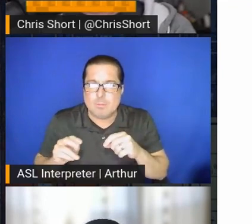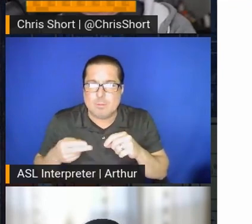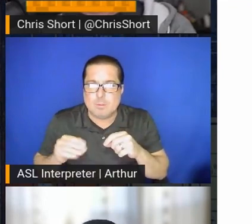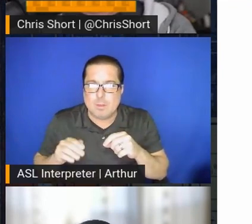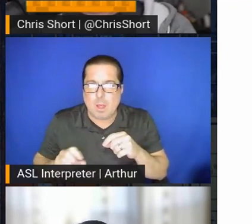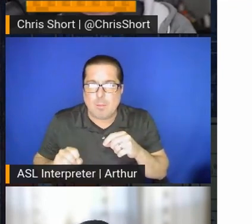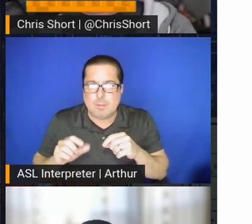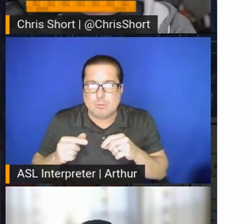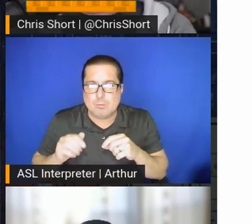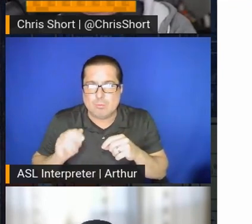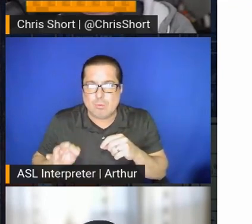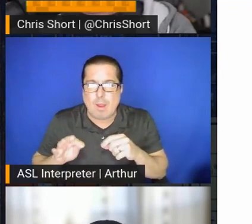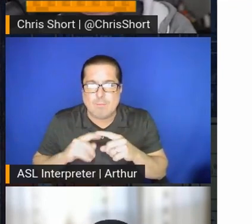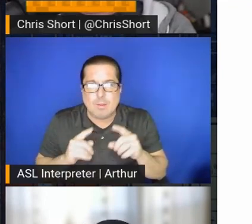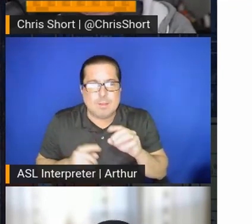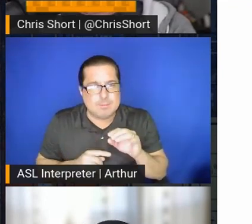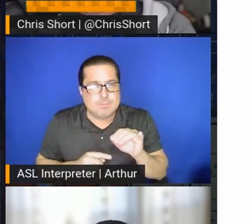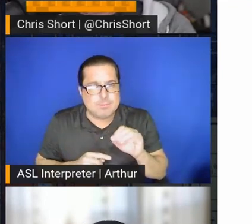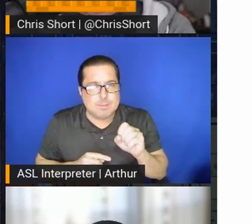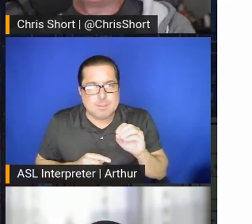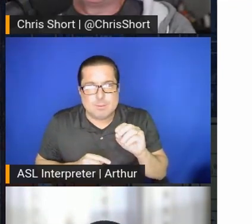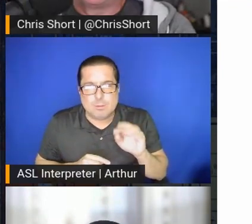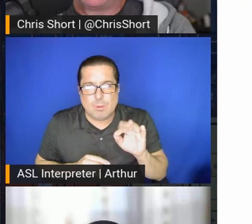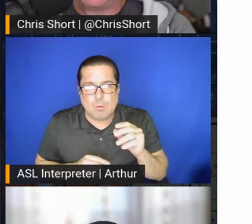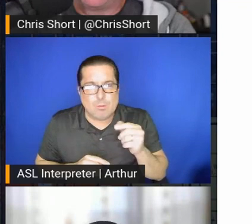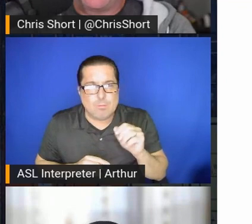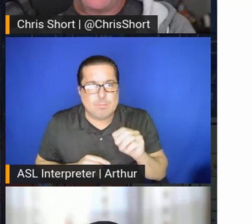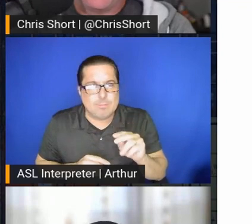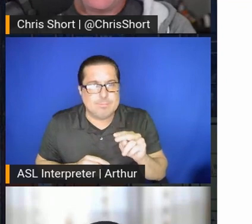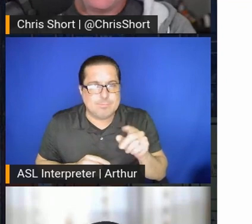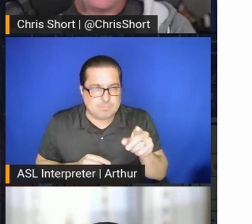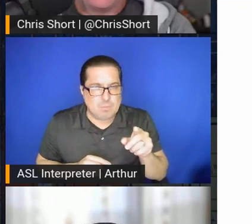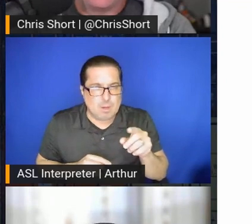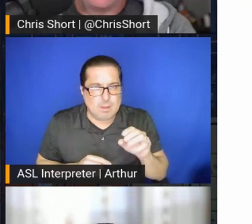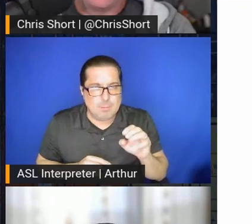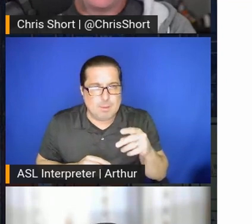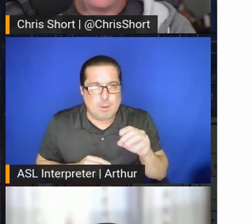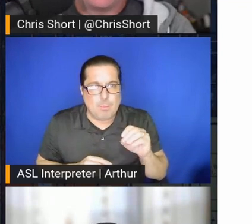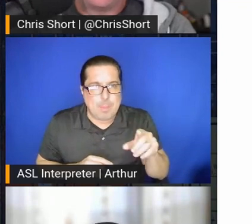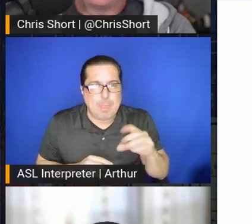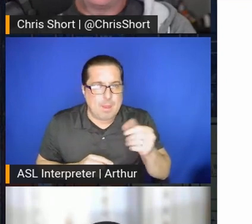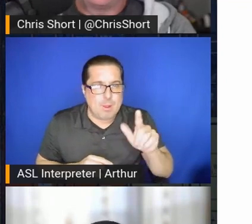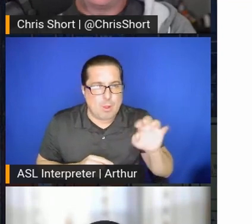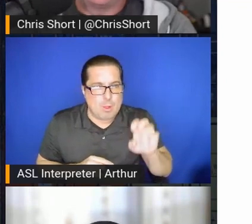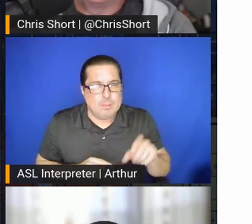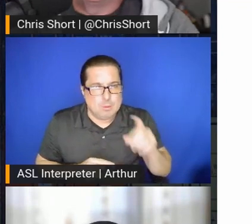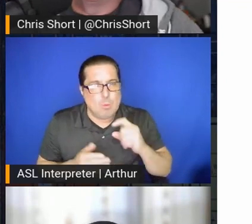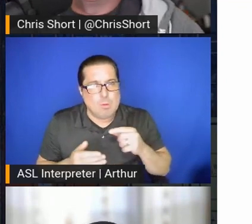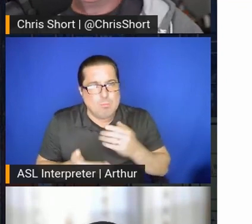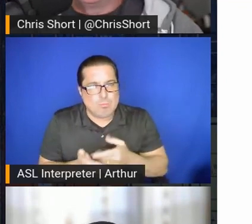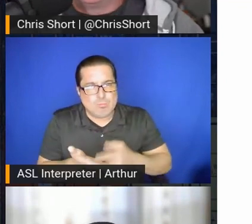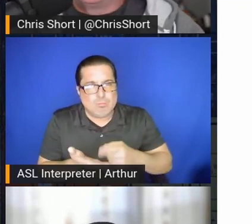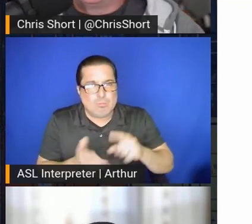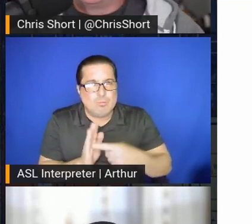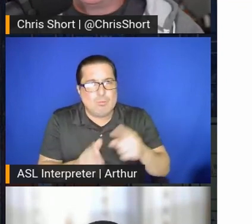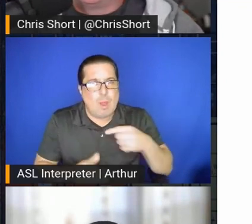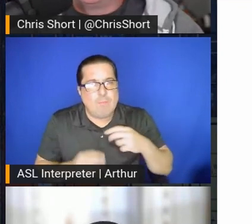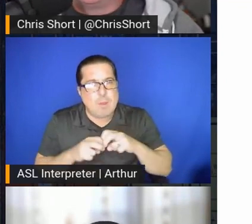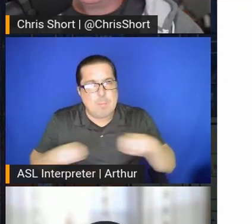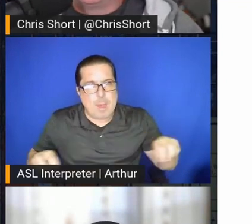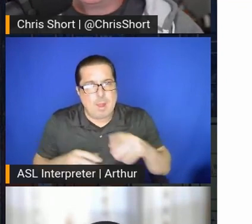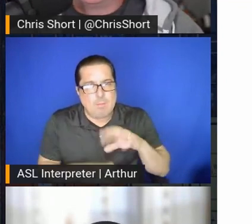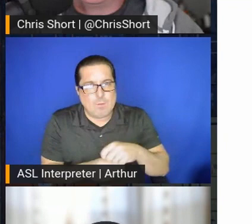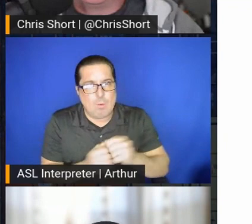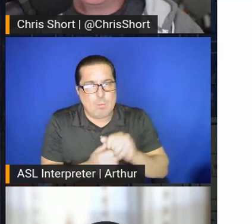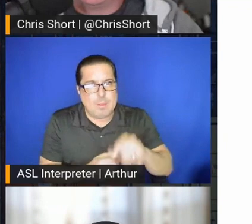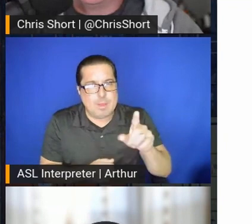had our fixers, which are Liz and I and a few other folks. And we're going to be presenting that, and there will also be a panel involved in that at the end of the